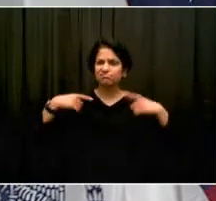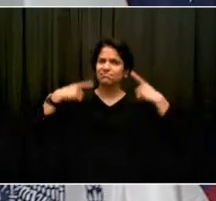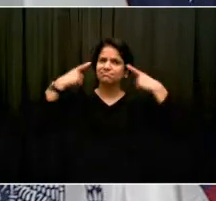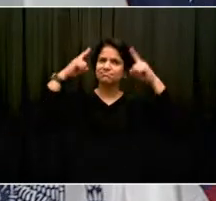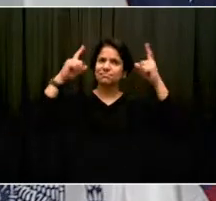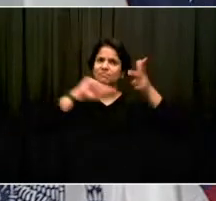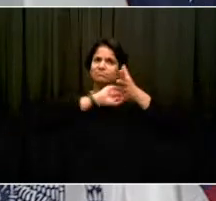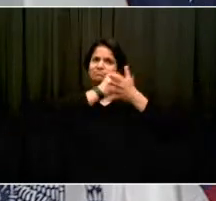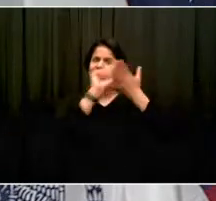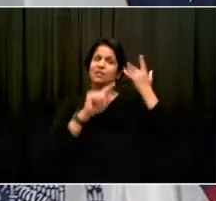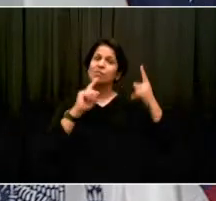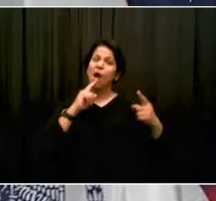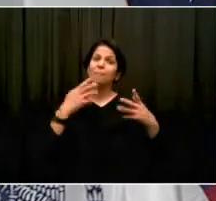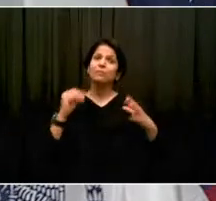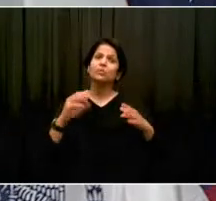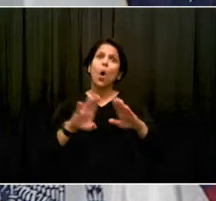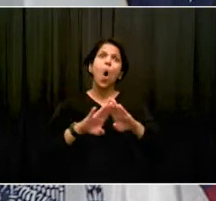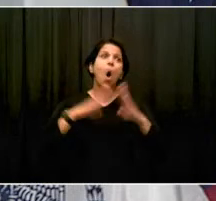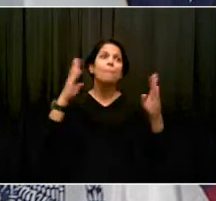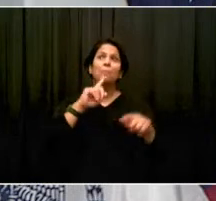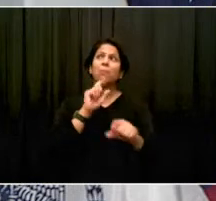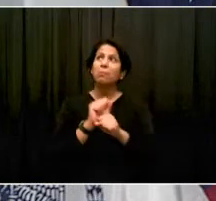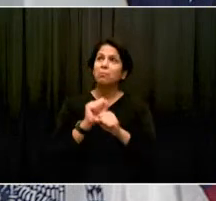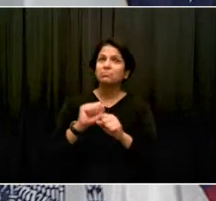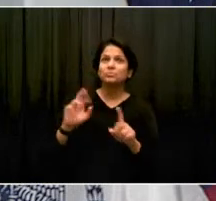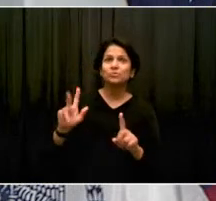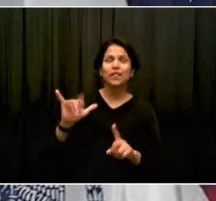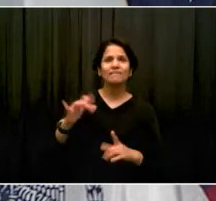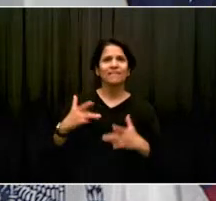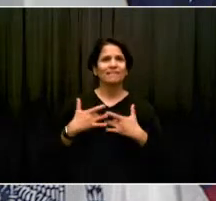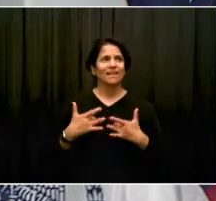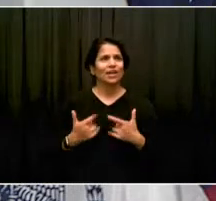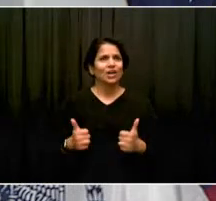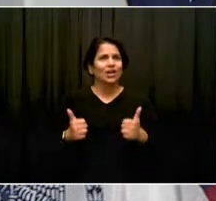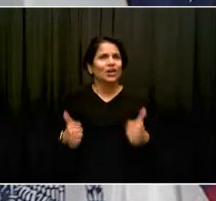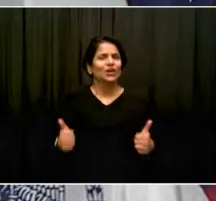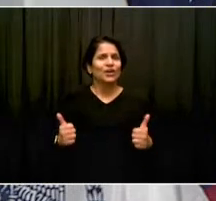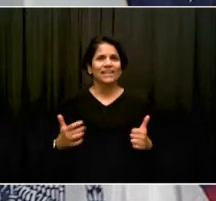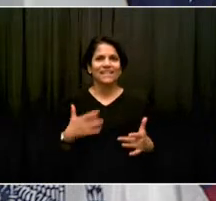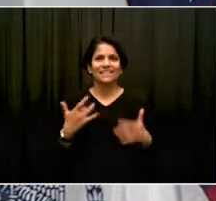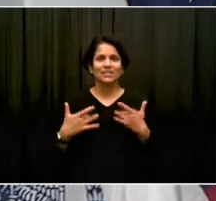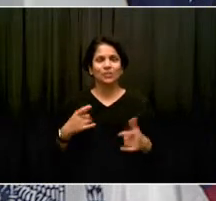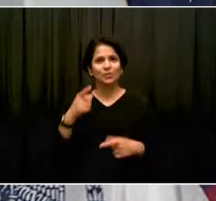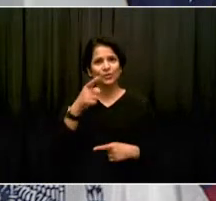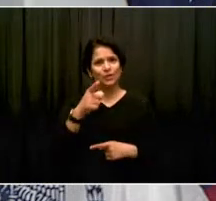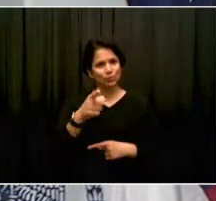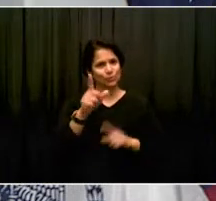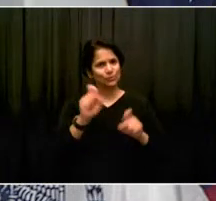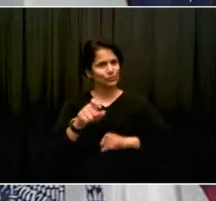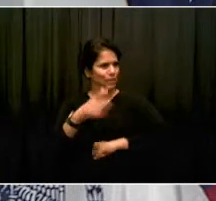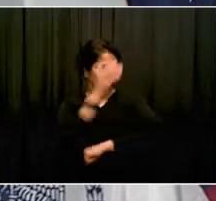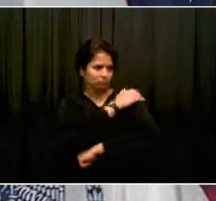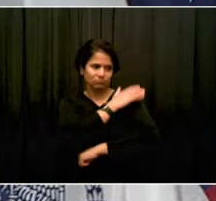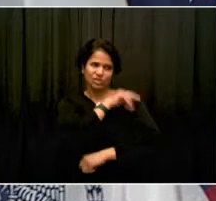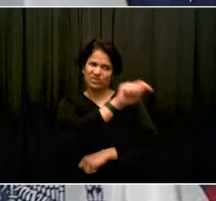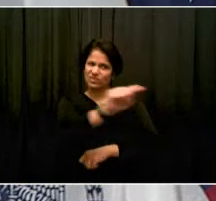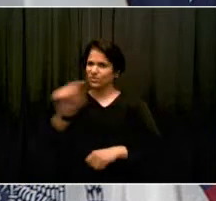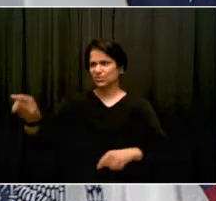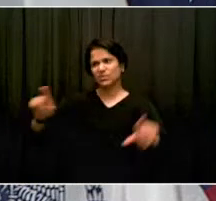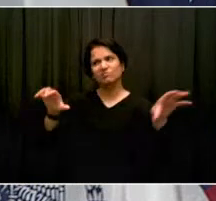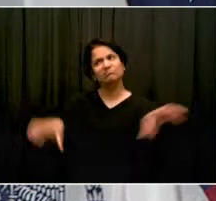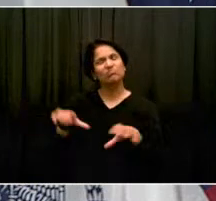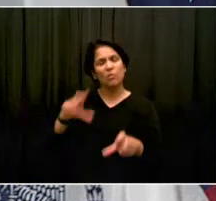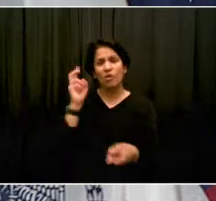you should be feeling good about yourself because you did it. The people of this city did it. We went through the toughest times. We're the